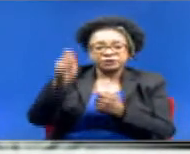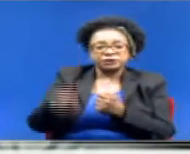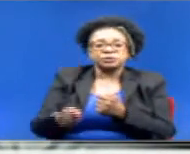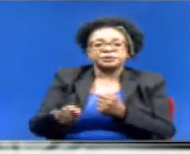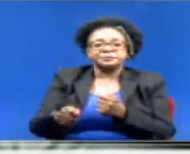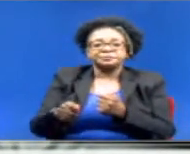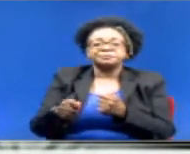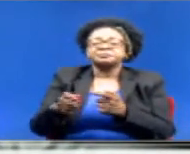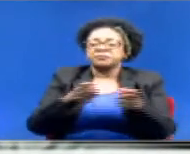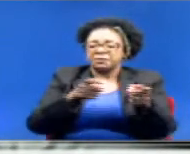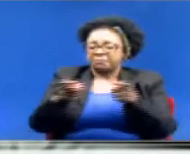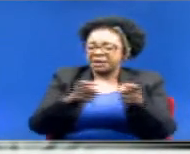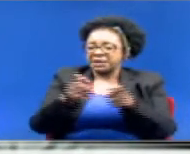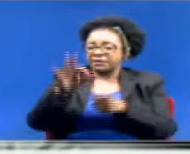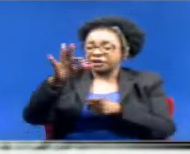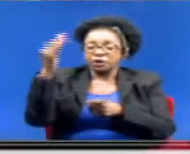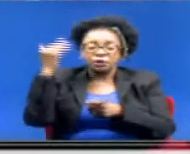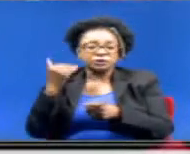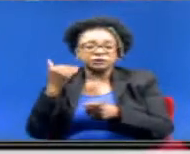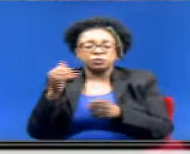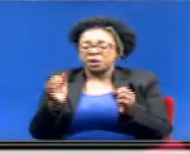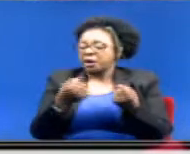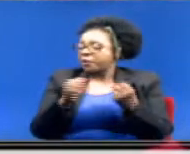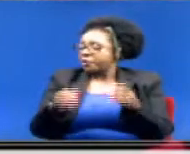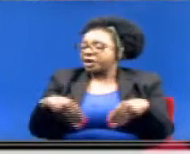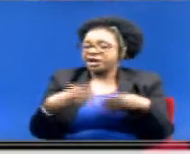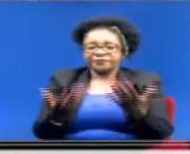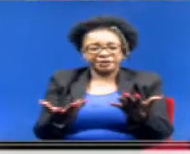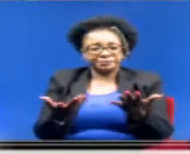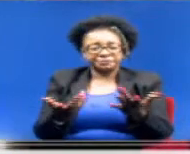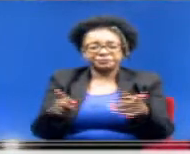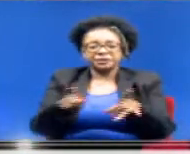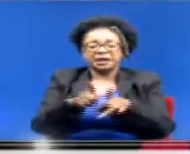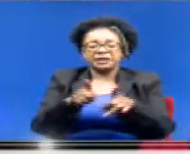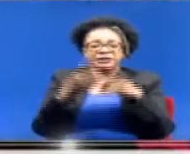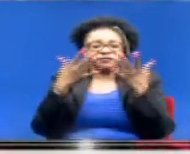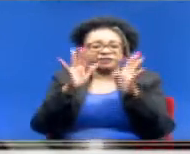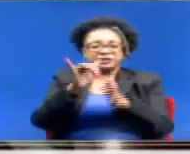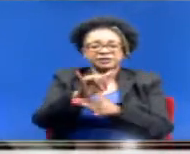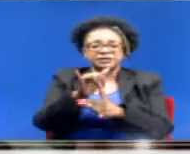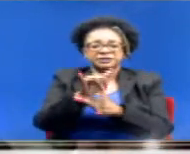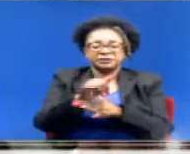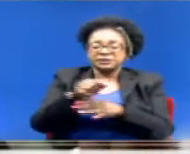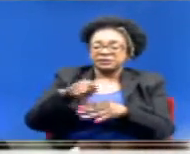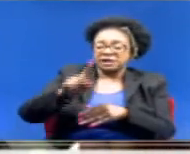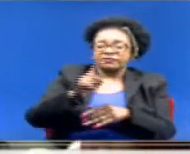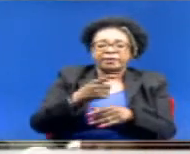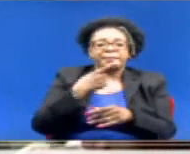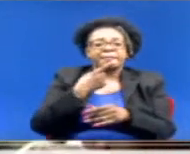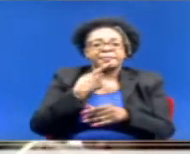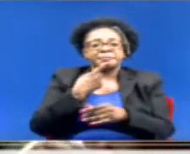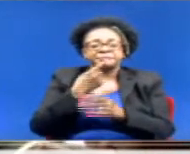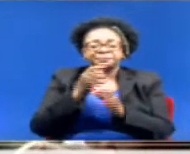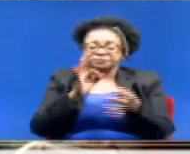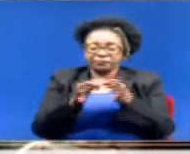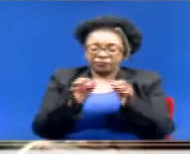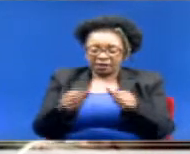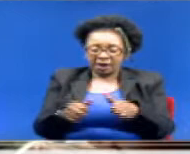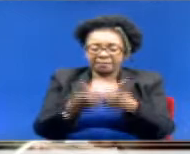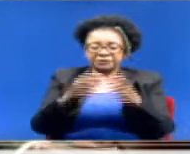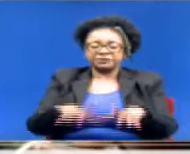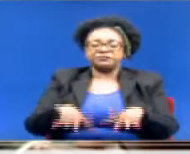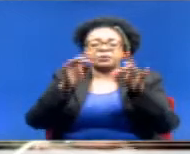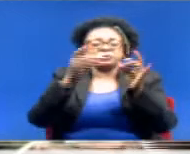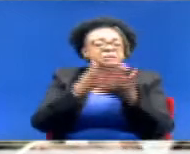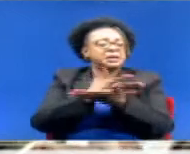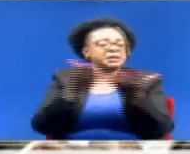three courts. You can't even deliver. Akiufunga ukurasa huu, Renson anashikilia kuwa iwapo atapatikana na kisa cha